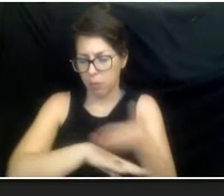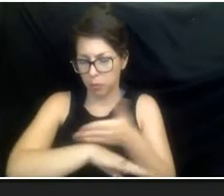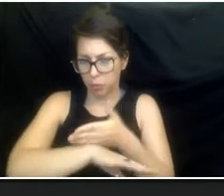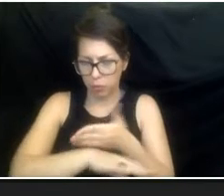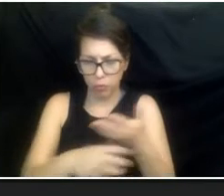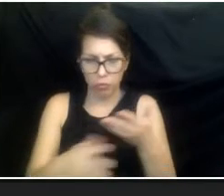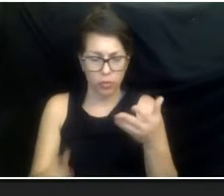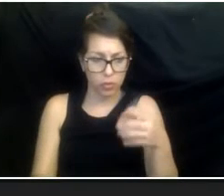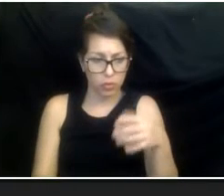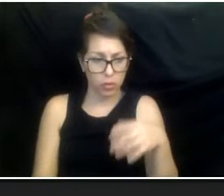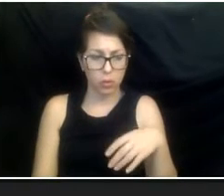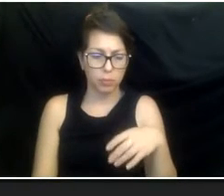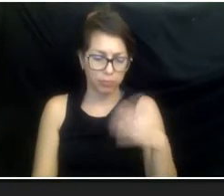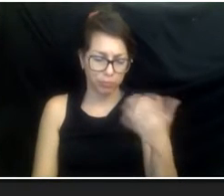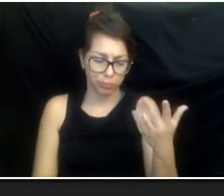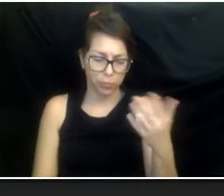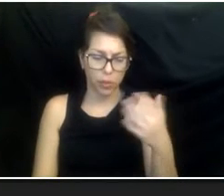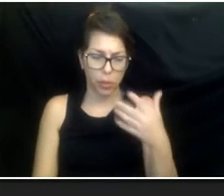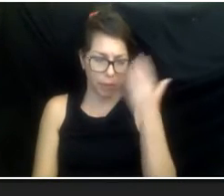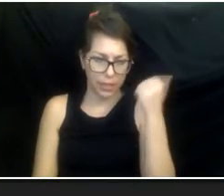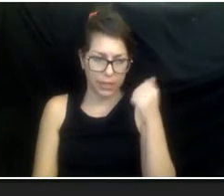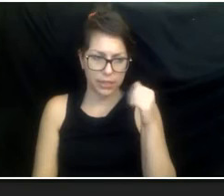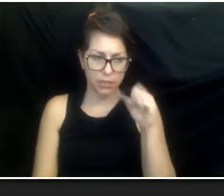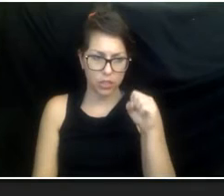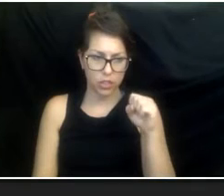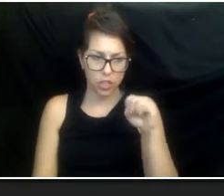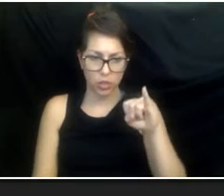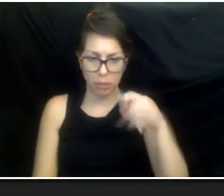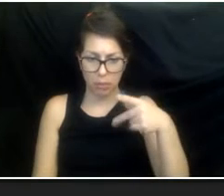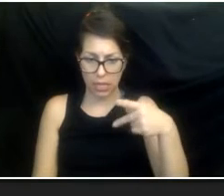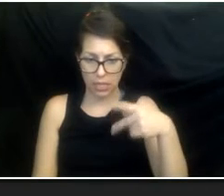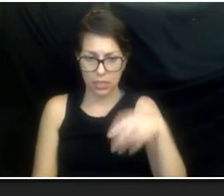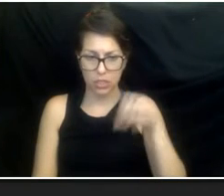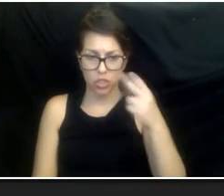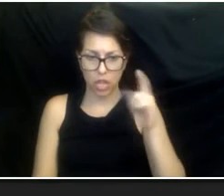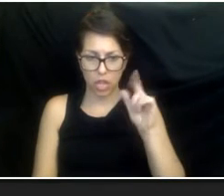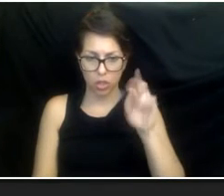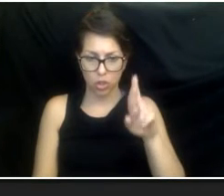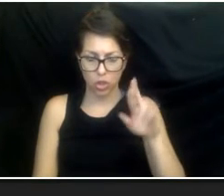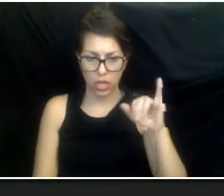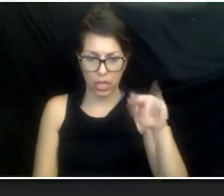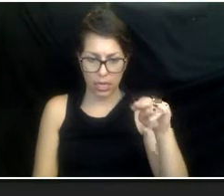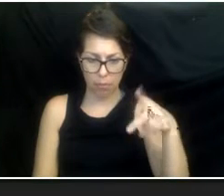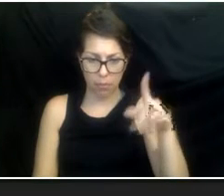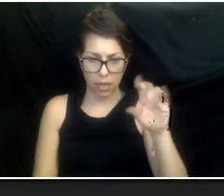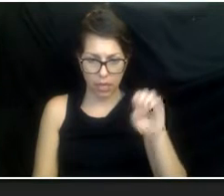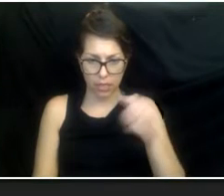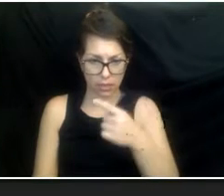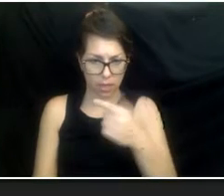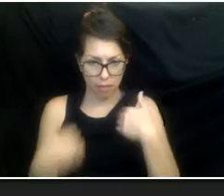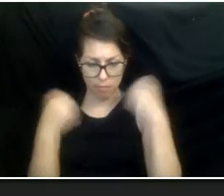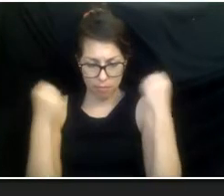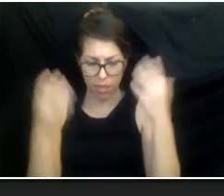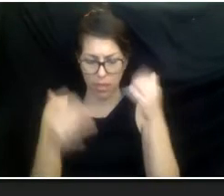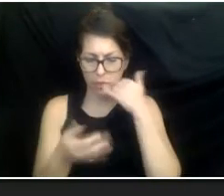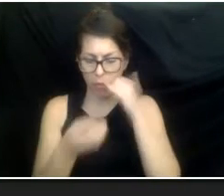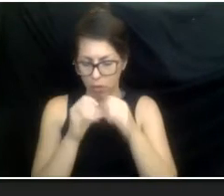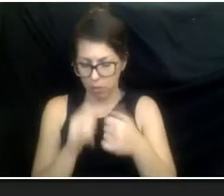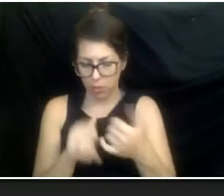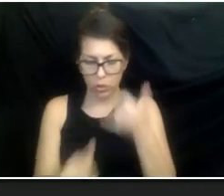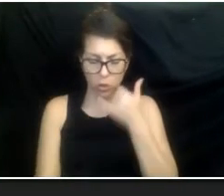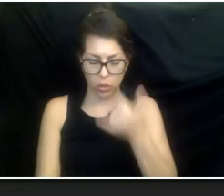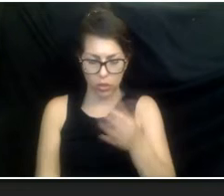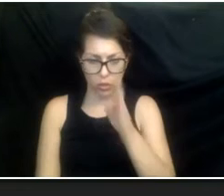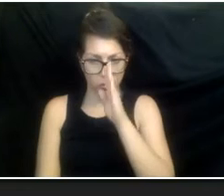are at home they're often with their abuser in the home and they have to know that there is a way to virtually